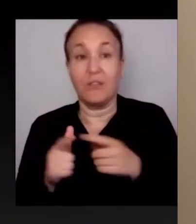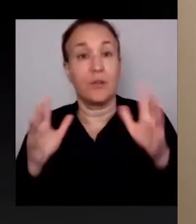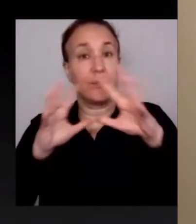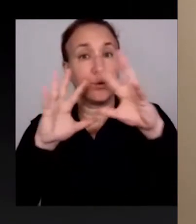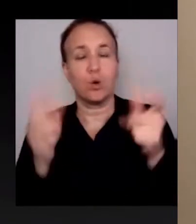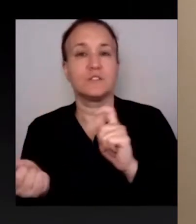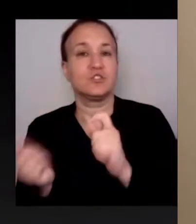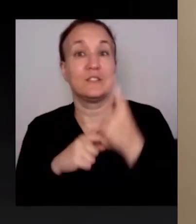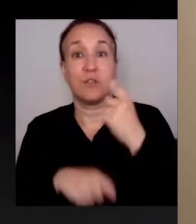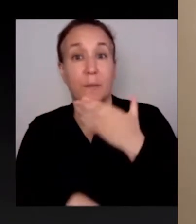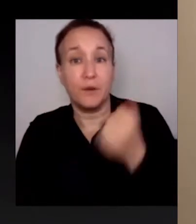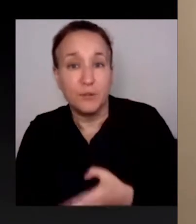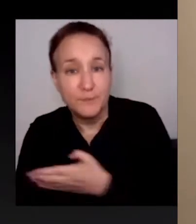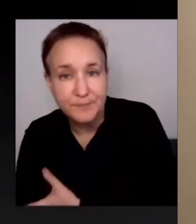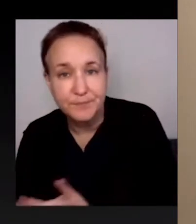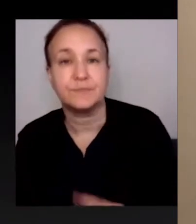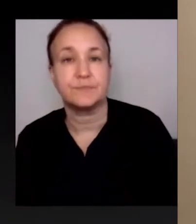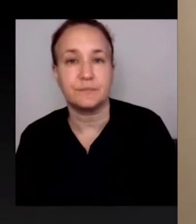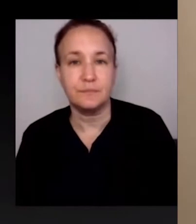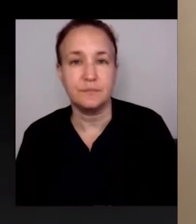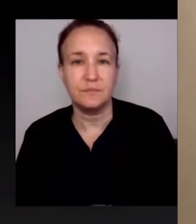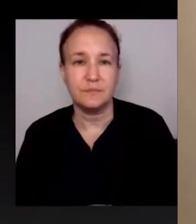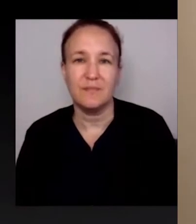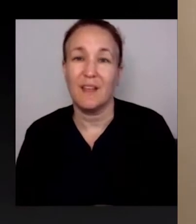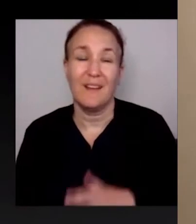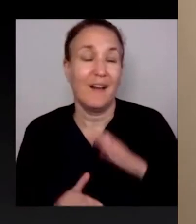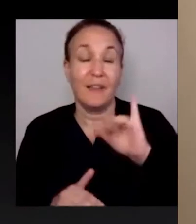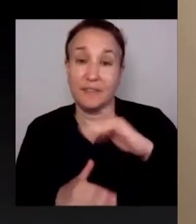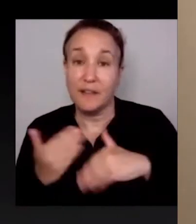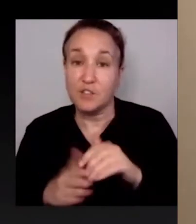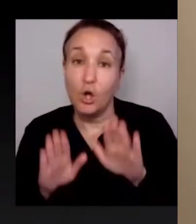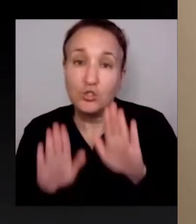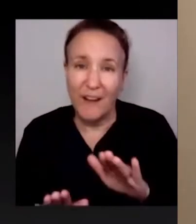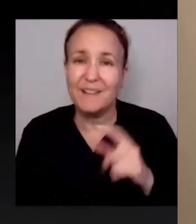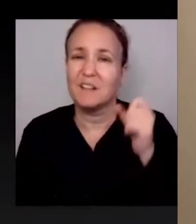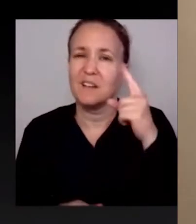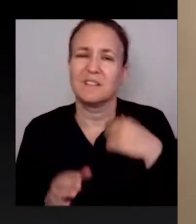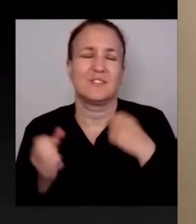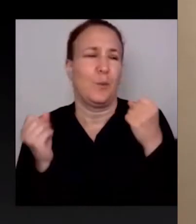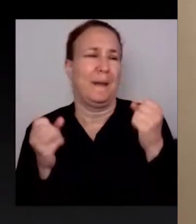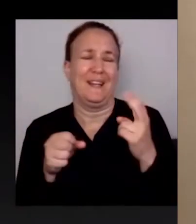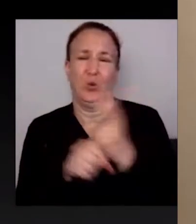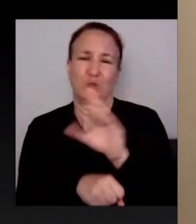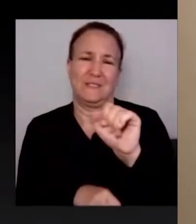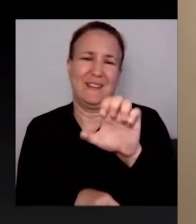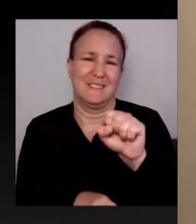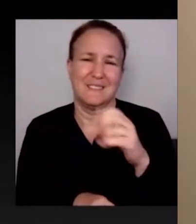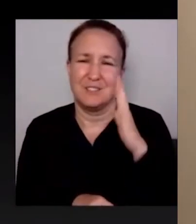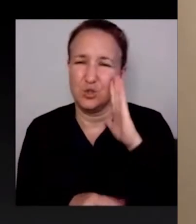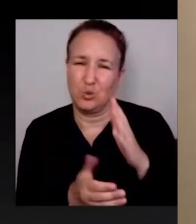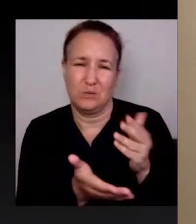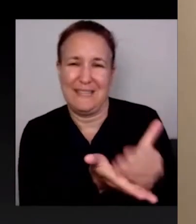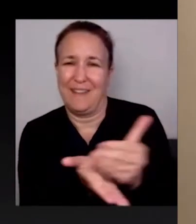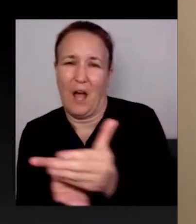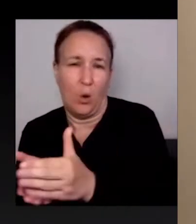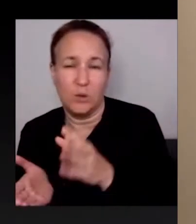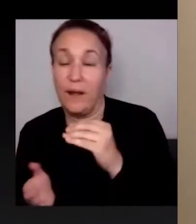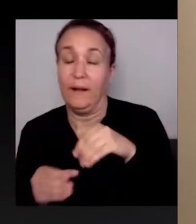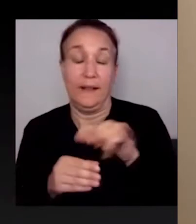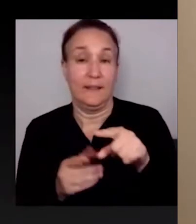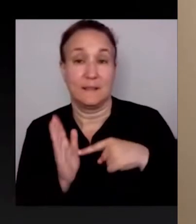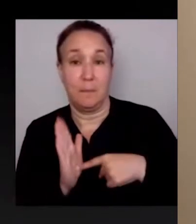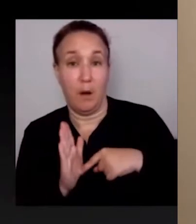better. And this is all great, but there's so many use cases you inevitably leave out. And in this model,